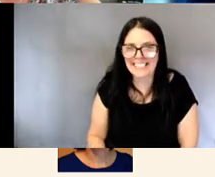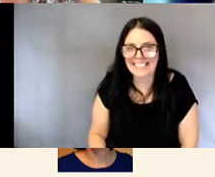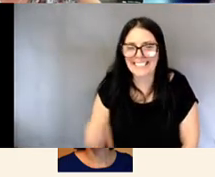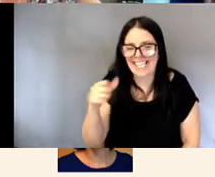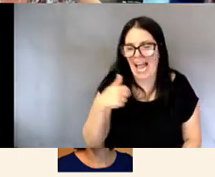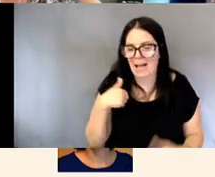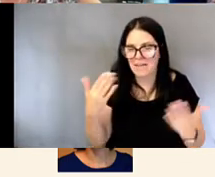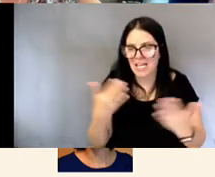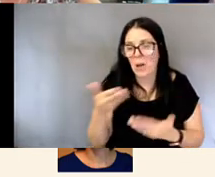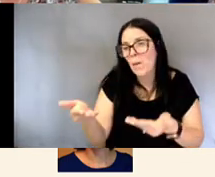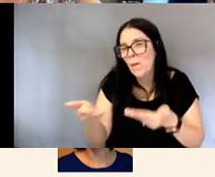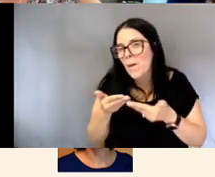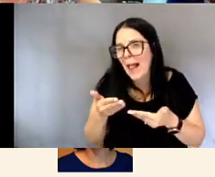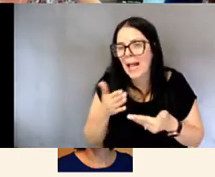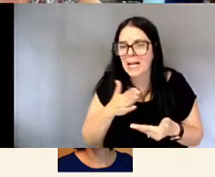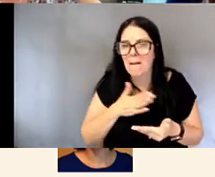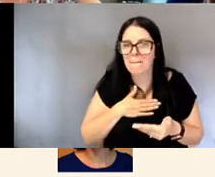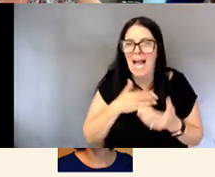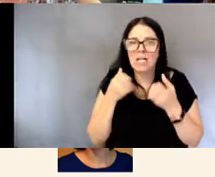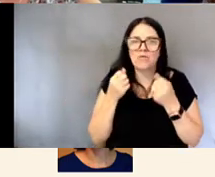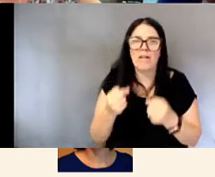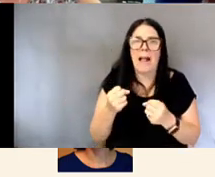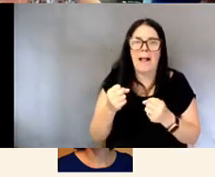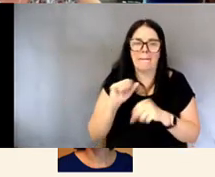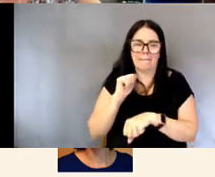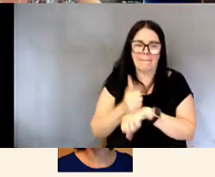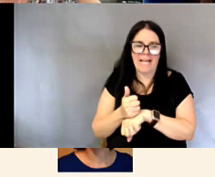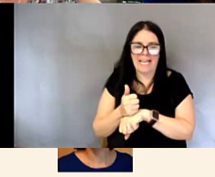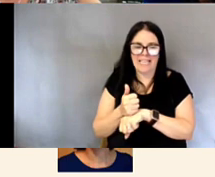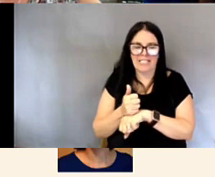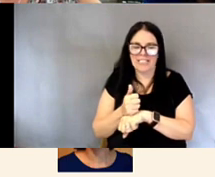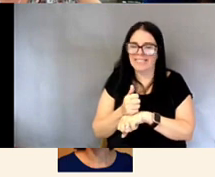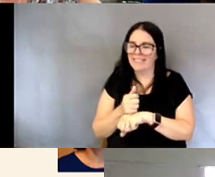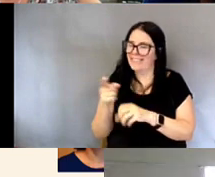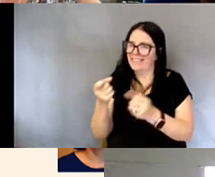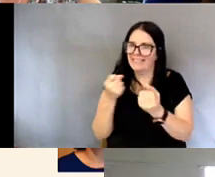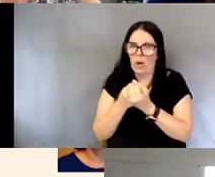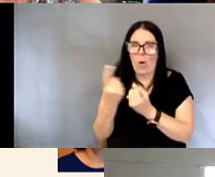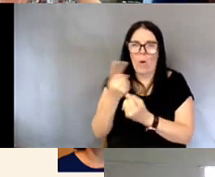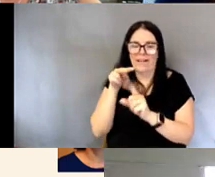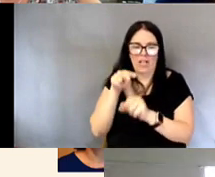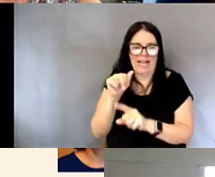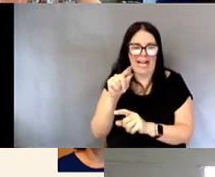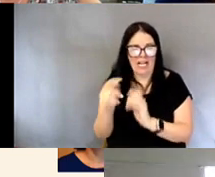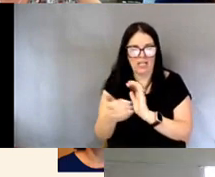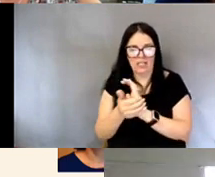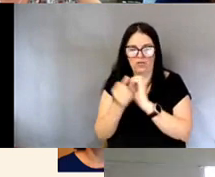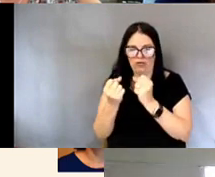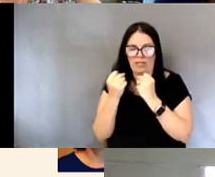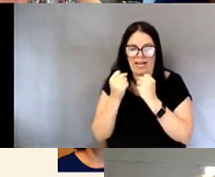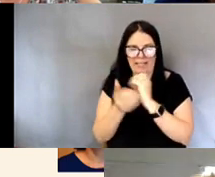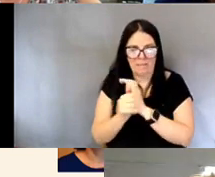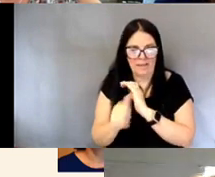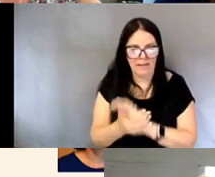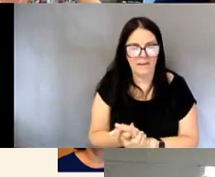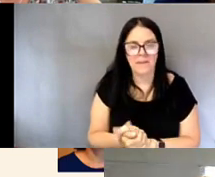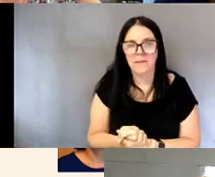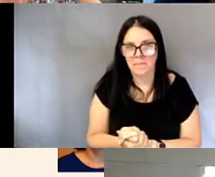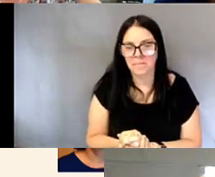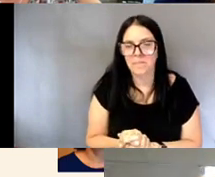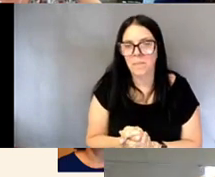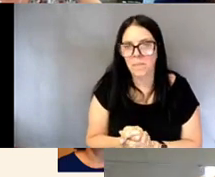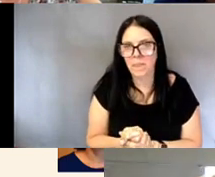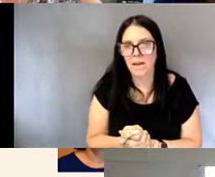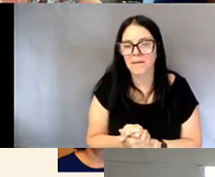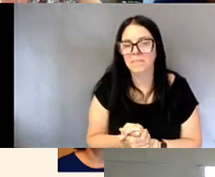Oh, welcome, my strengths-based champion. Okay, hello everyone. And actually,